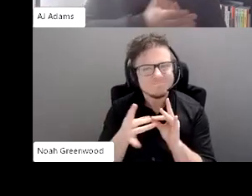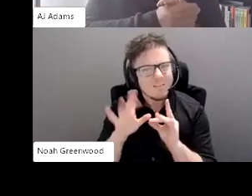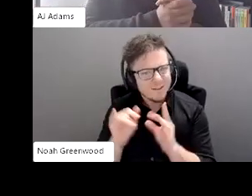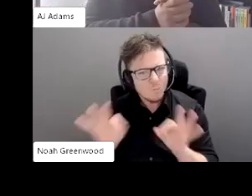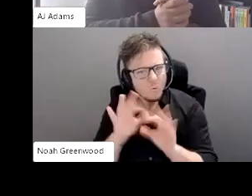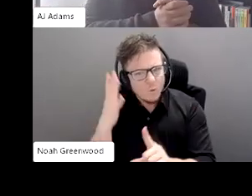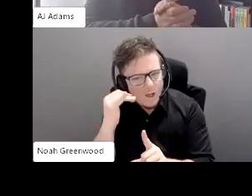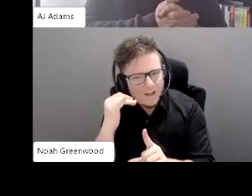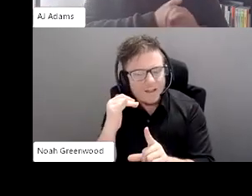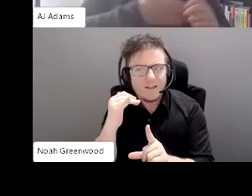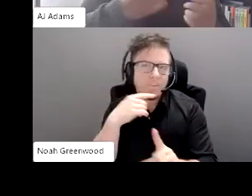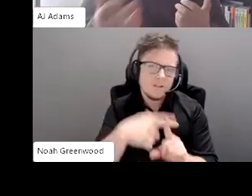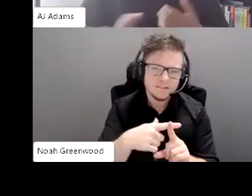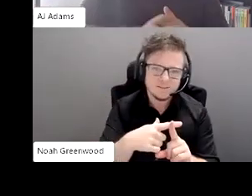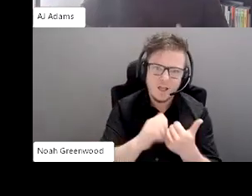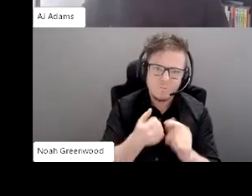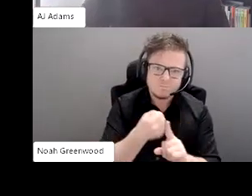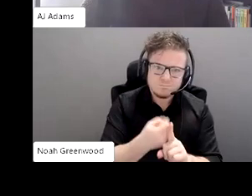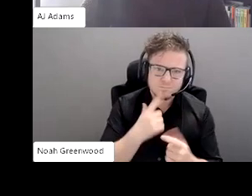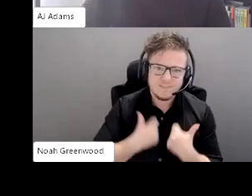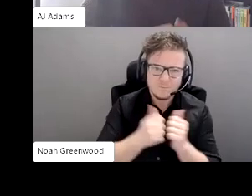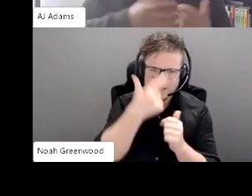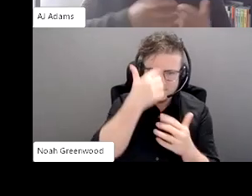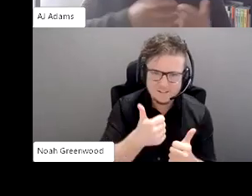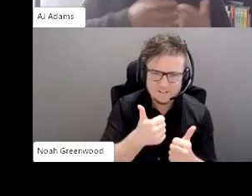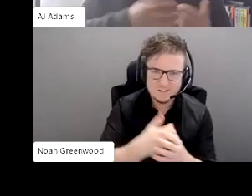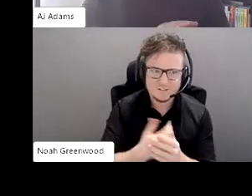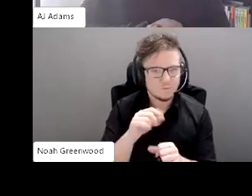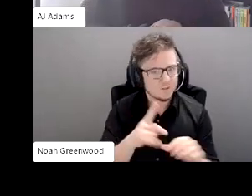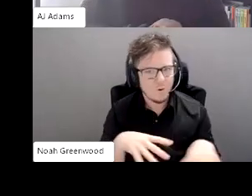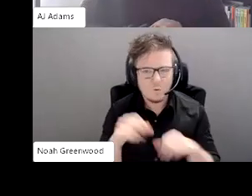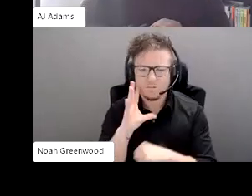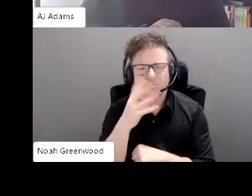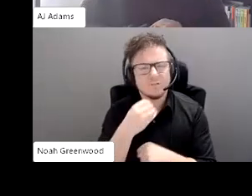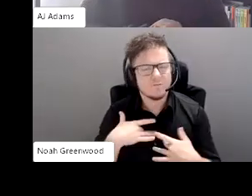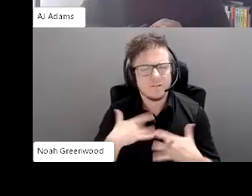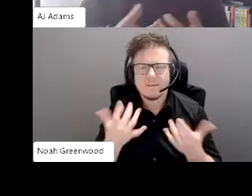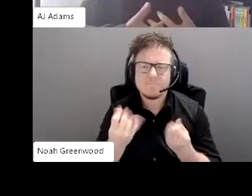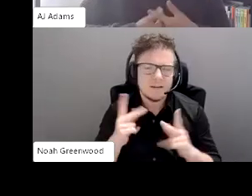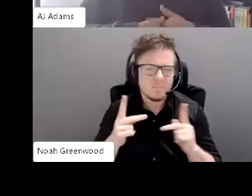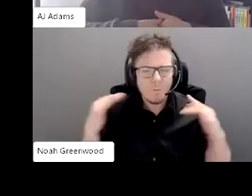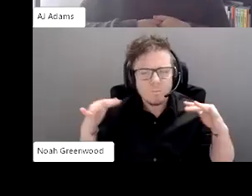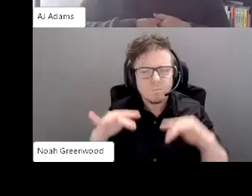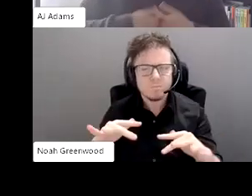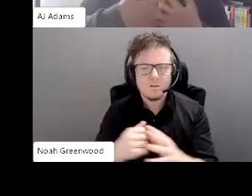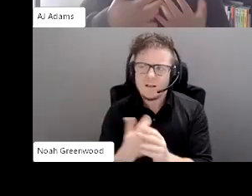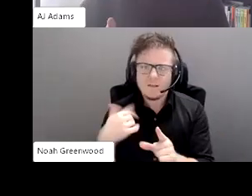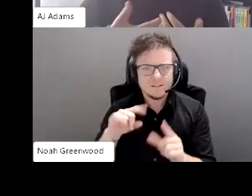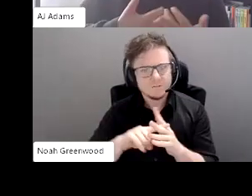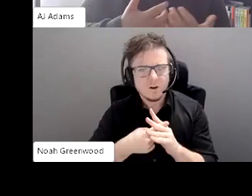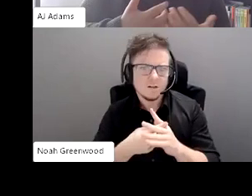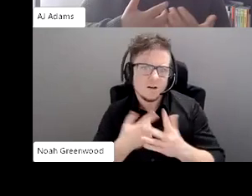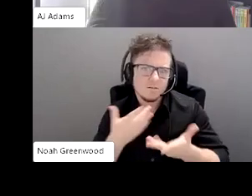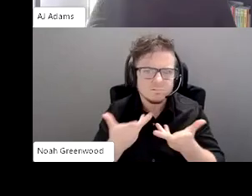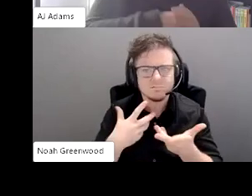to live with dementia. So we had this beautiful event. Lots of folks came out, and it really sparked conversation to